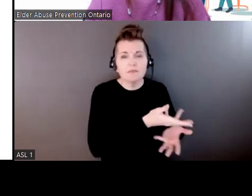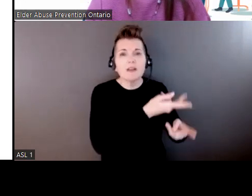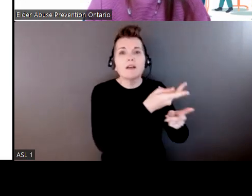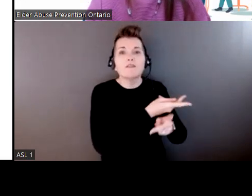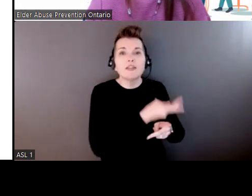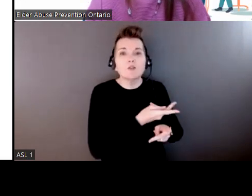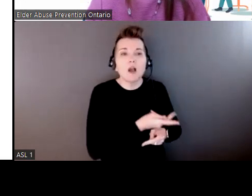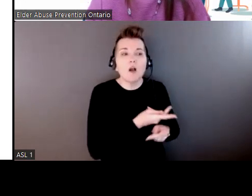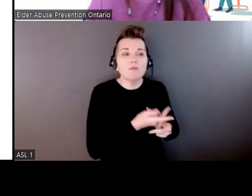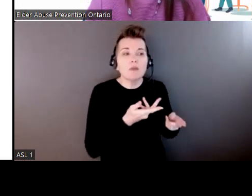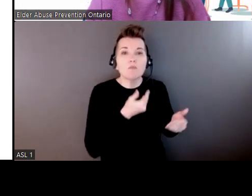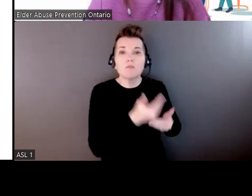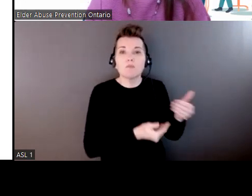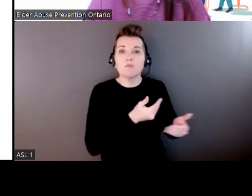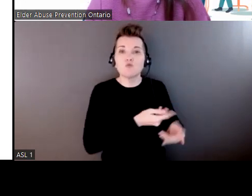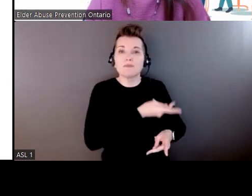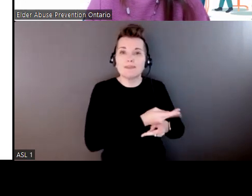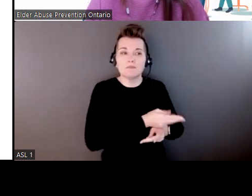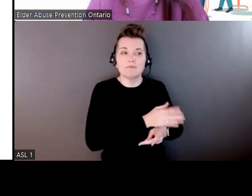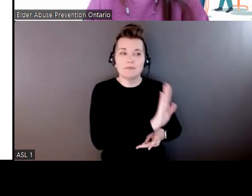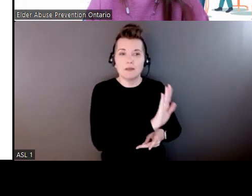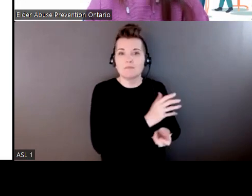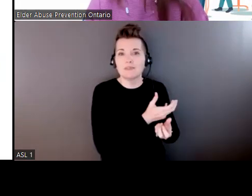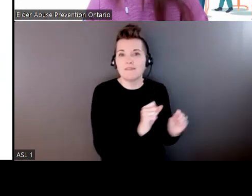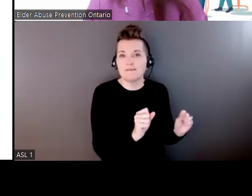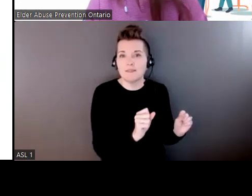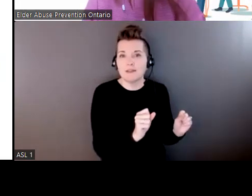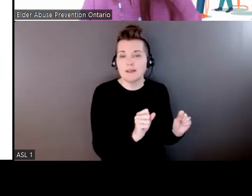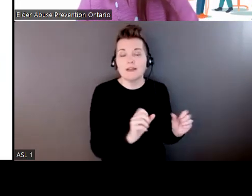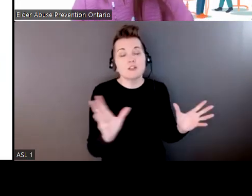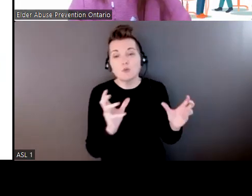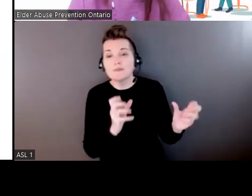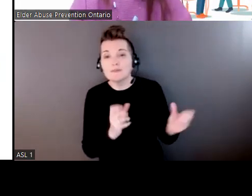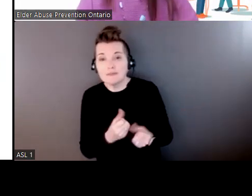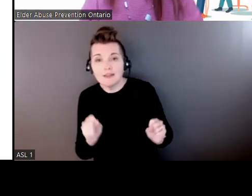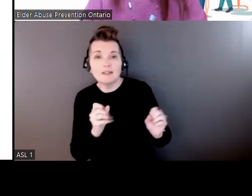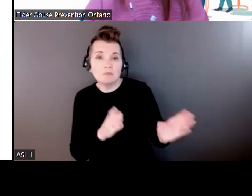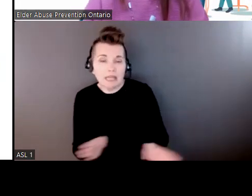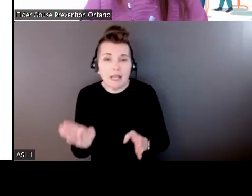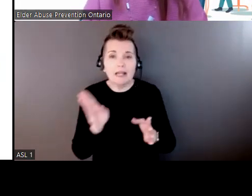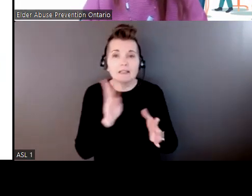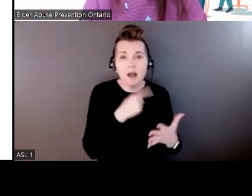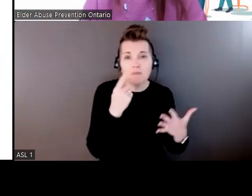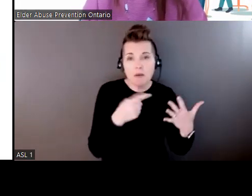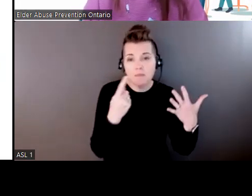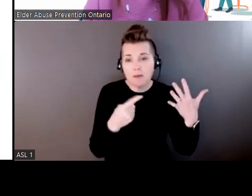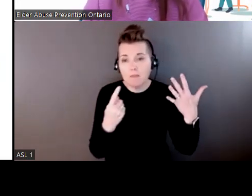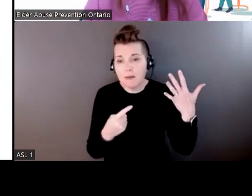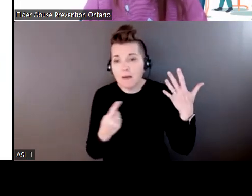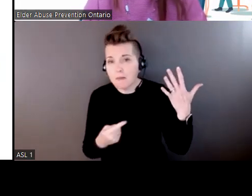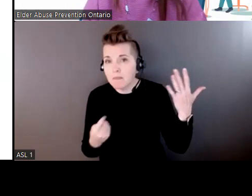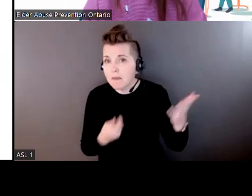the individual safe. Right. And that's where even safety plans, all those pieces come into play. And I've worked with so many